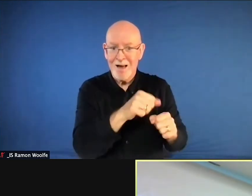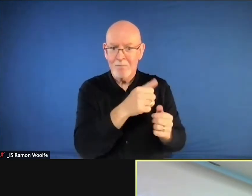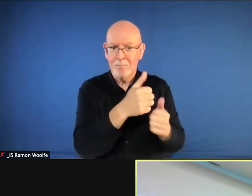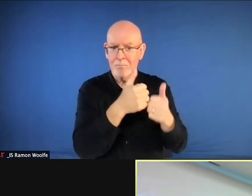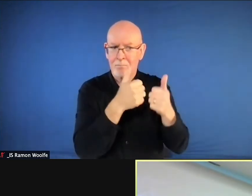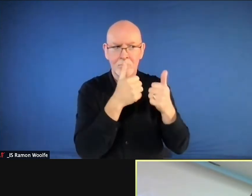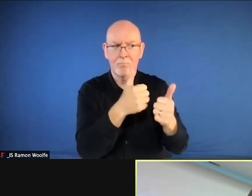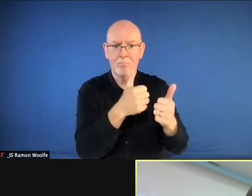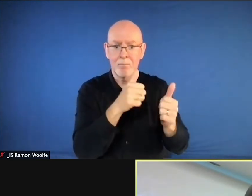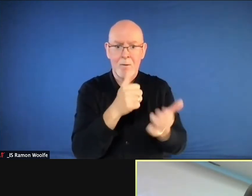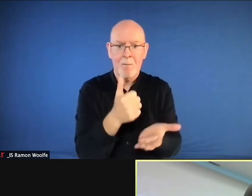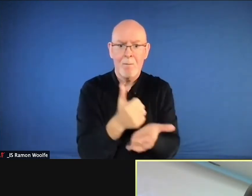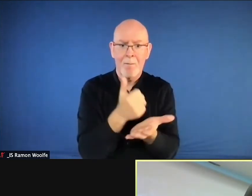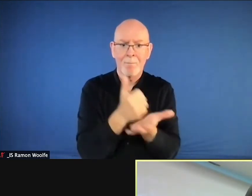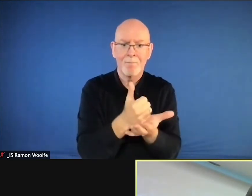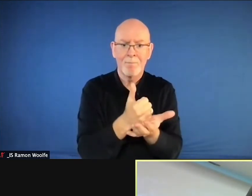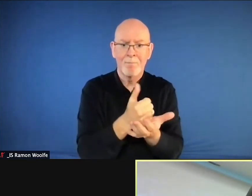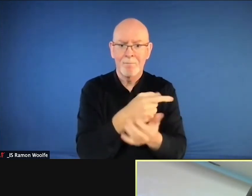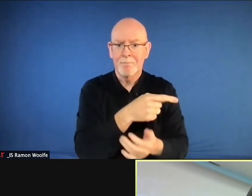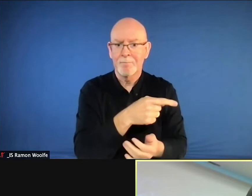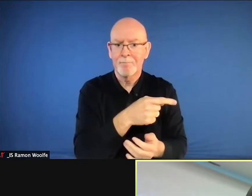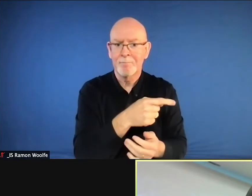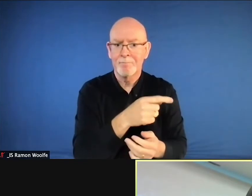So that would be the best.